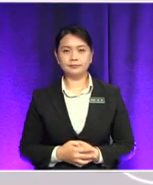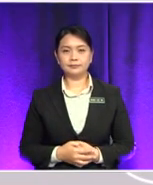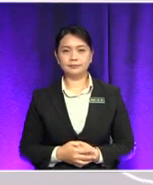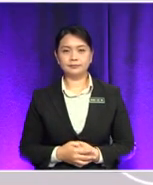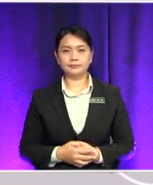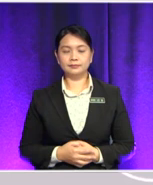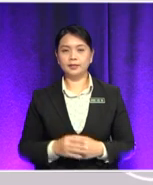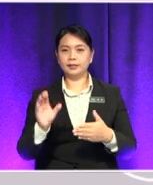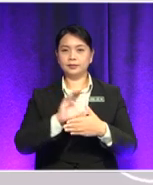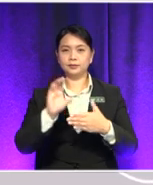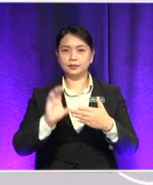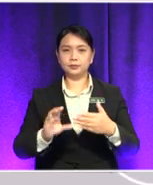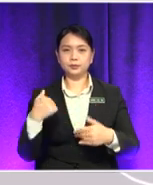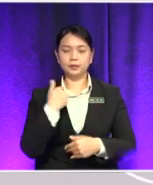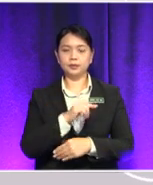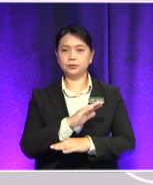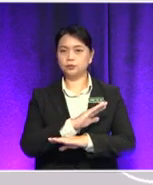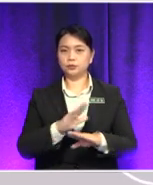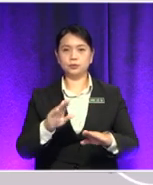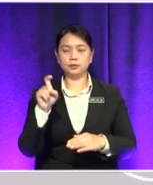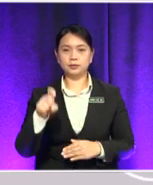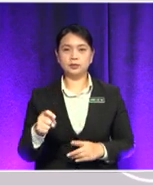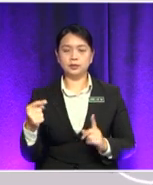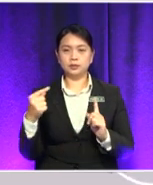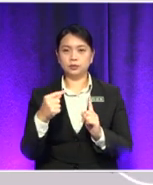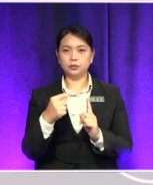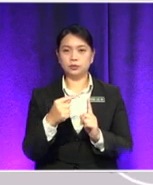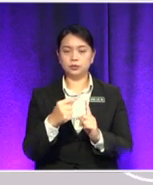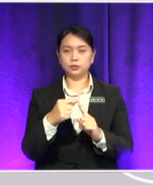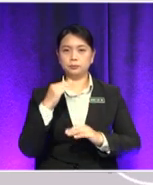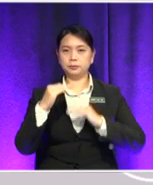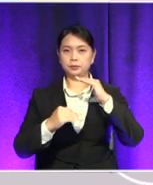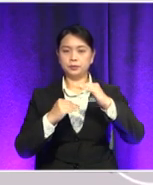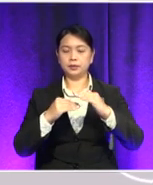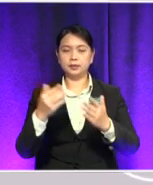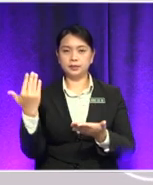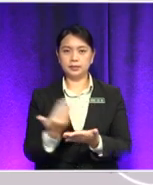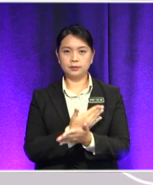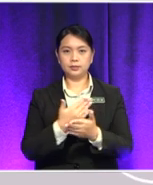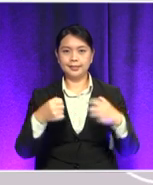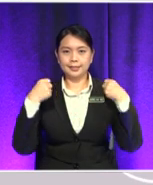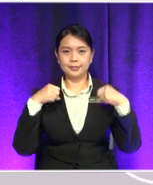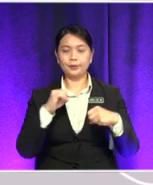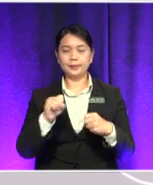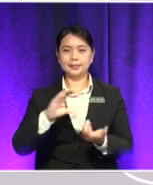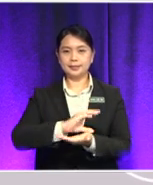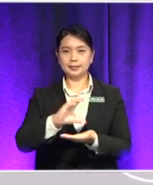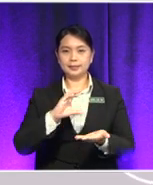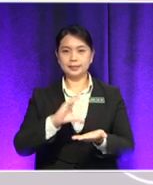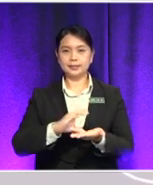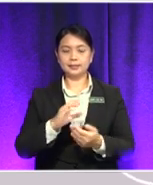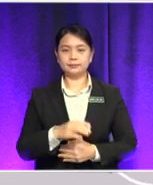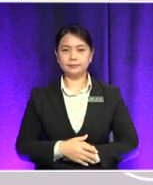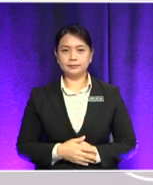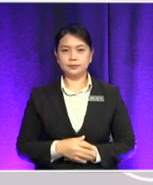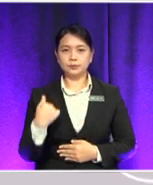In conclusion, we do not need to destroy Clifton Park in order to build the new shopping centre. If we consider the alternative solution more carefully, we